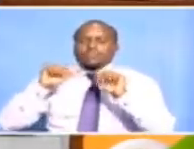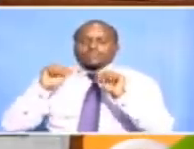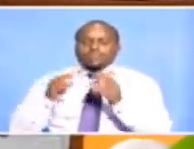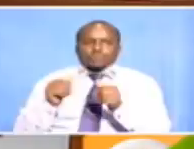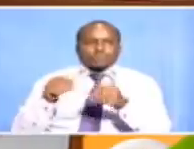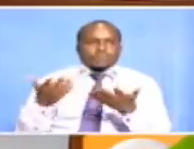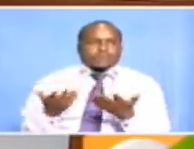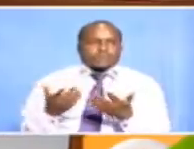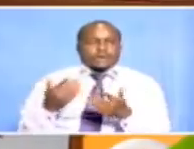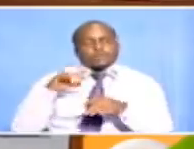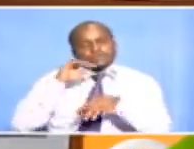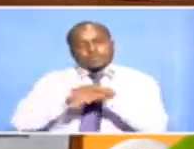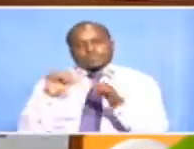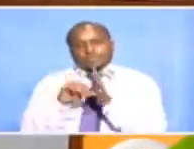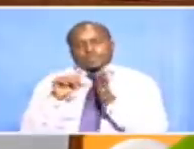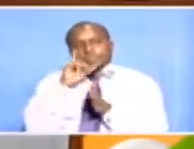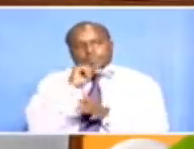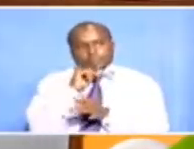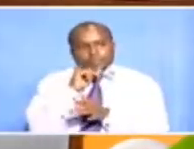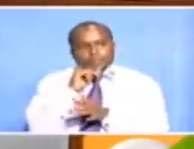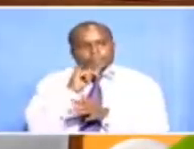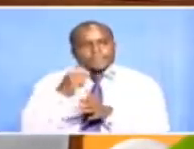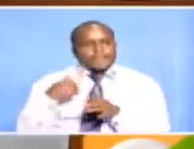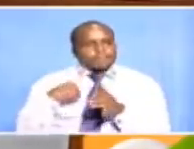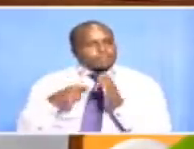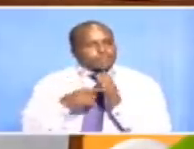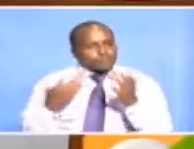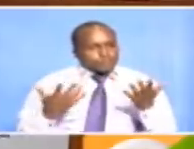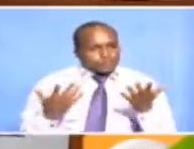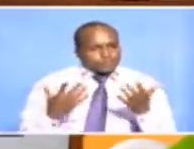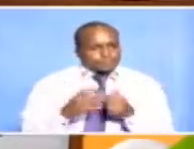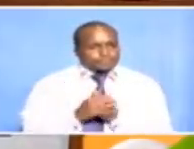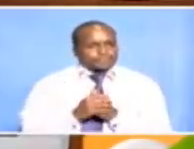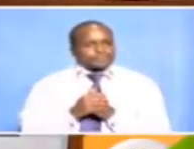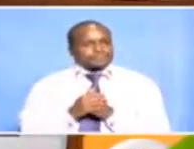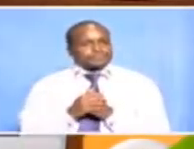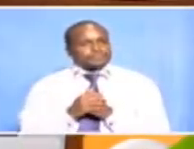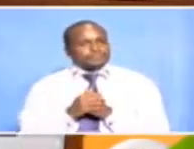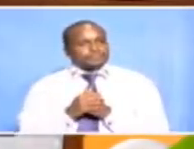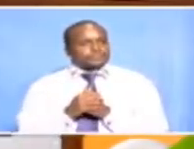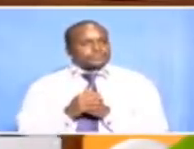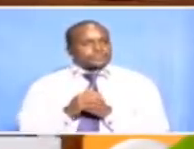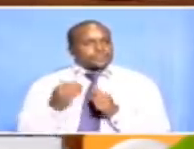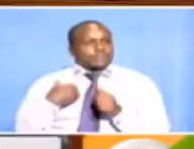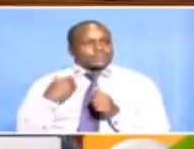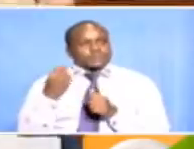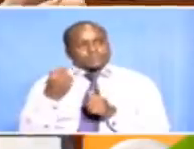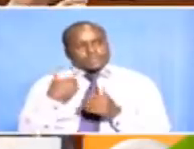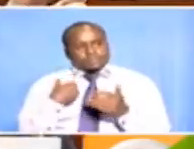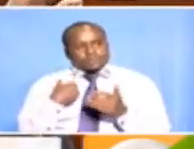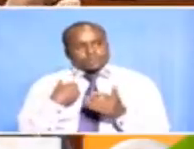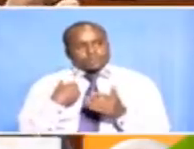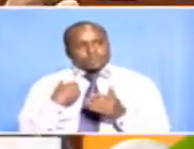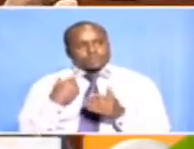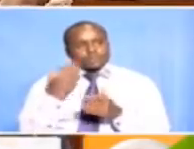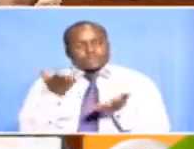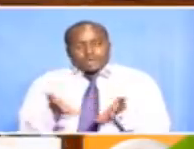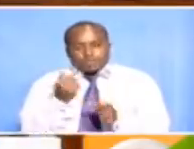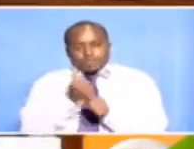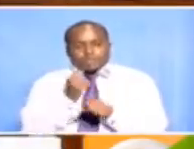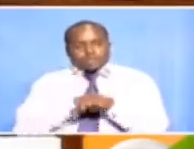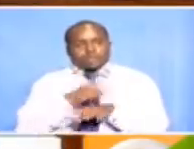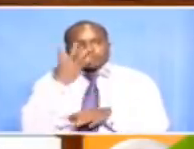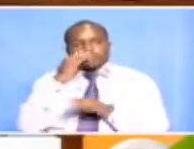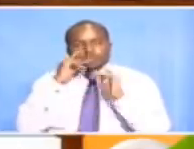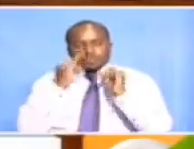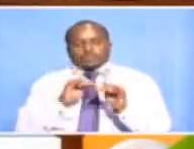tumepata shida iko wapi? What am I trying to say, Jeff, here? I've said we are liquid. We are doing four modern markets right now. I